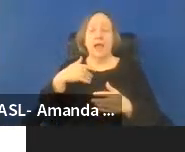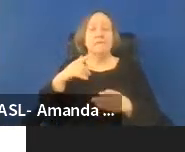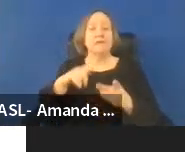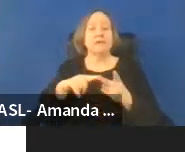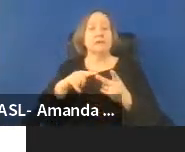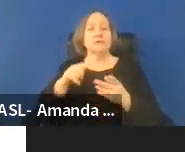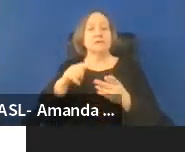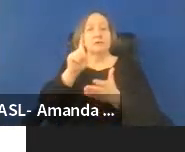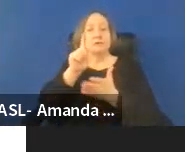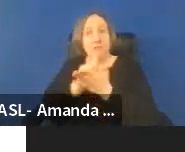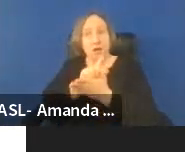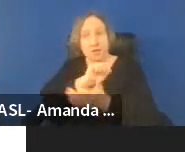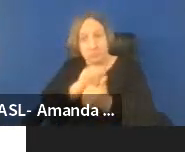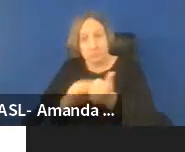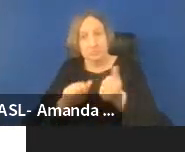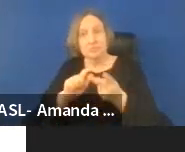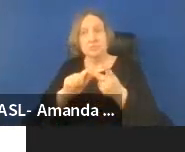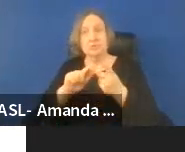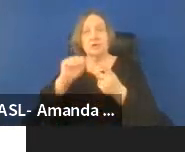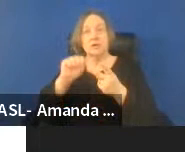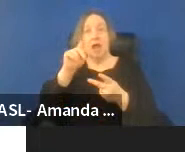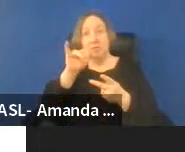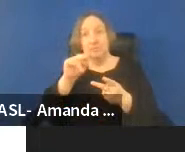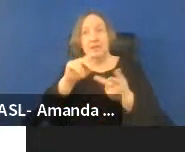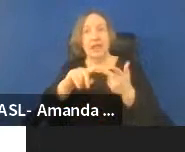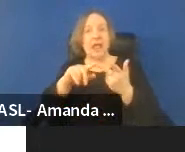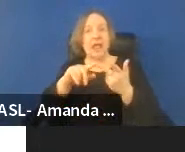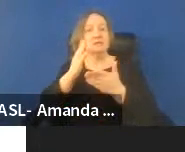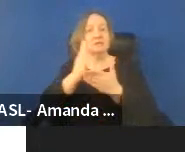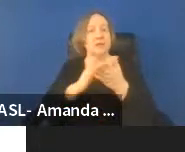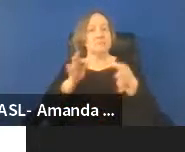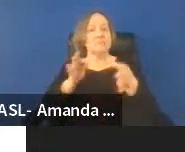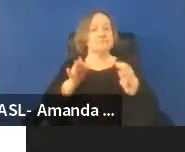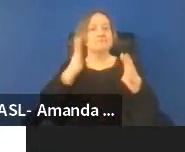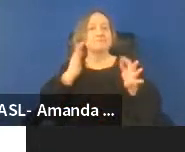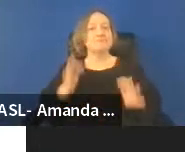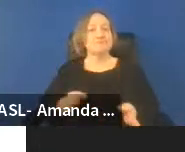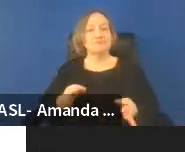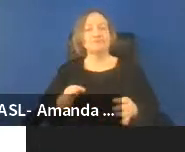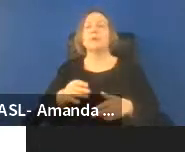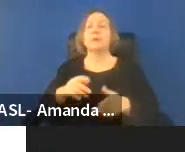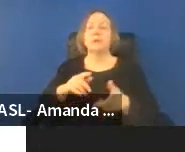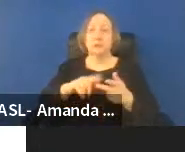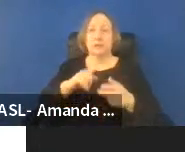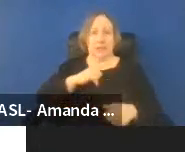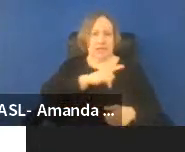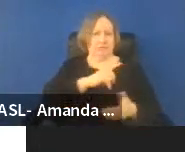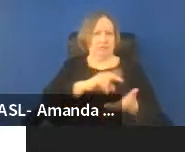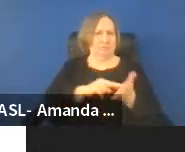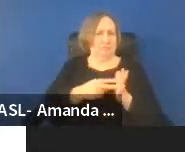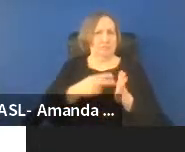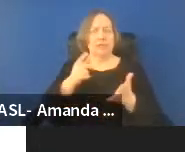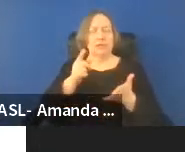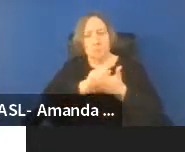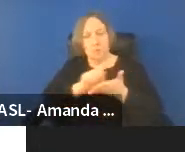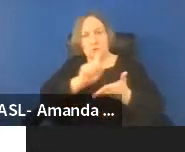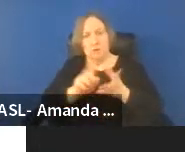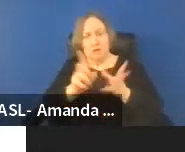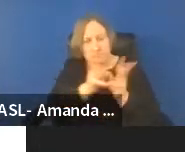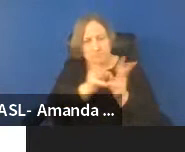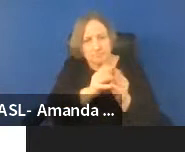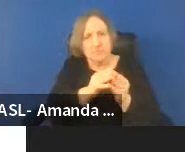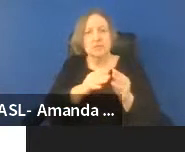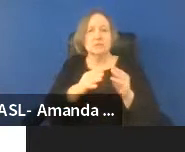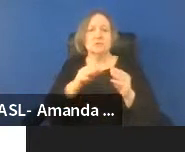administrative, and quasi-judicial powers. Legislative power means the city council meets weekly to conduct